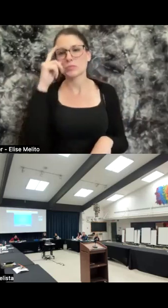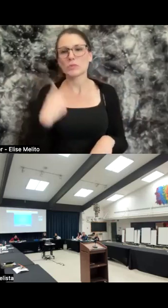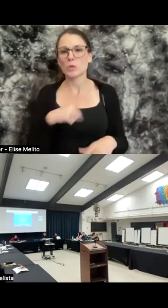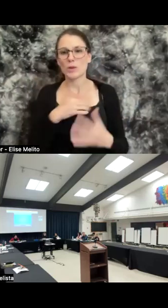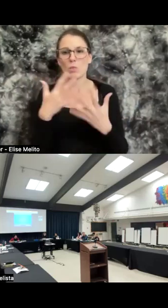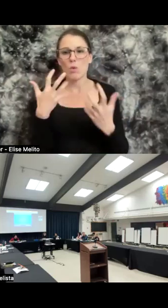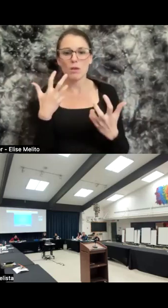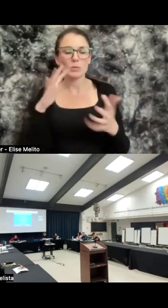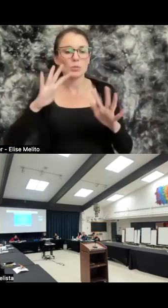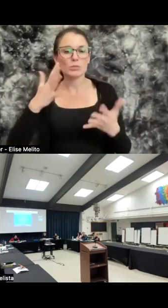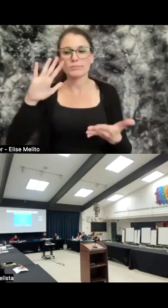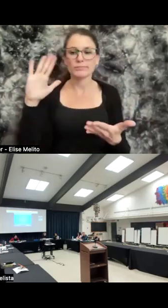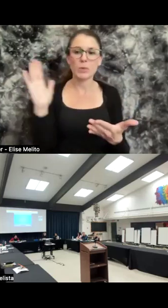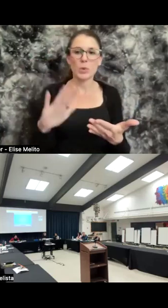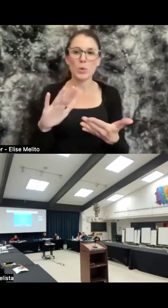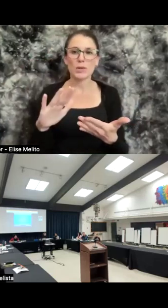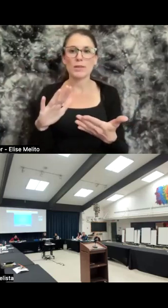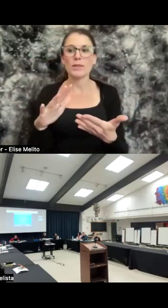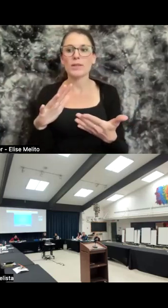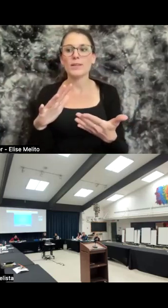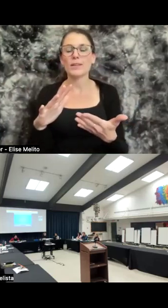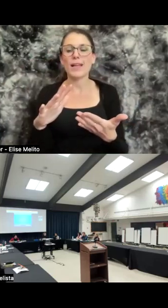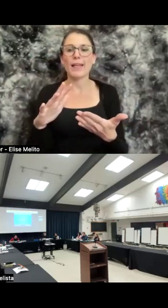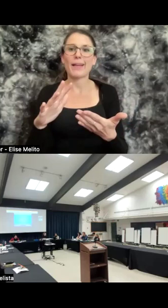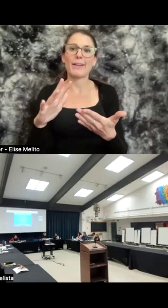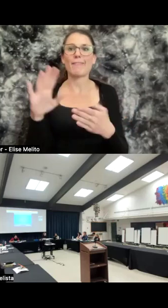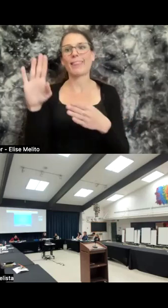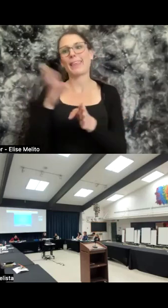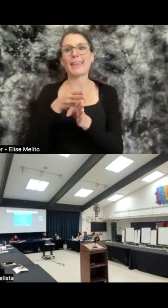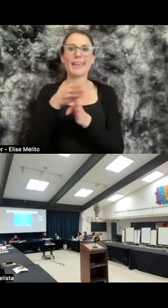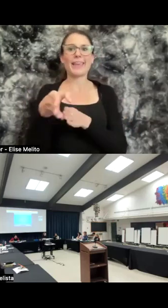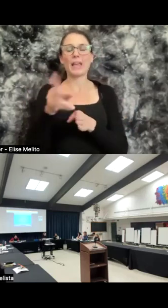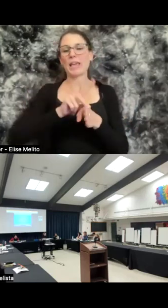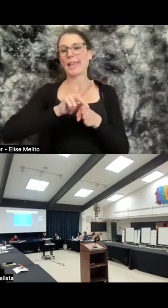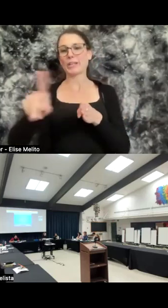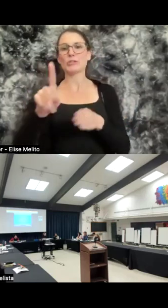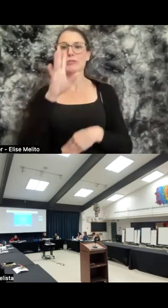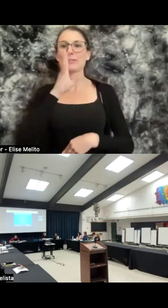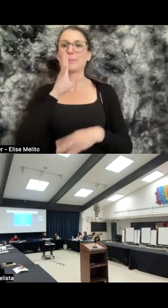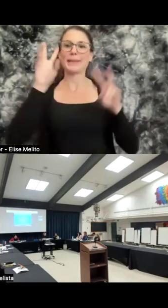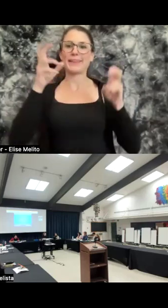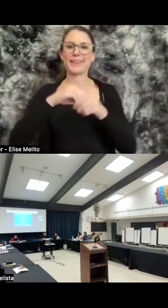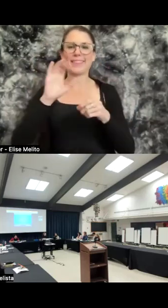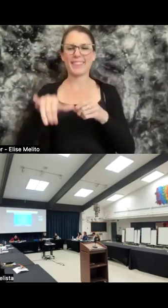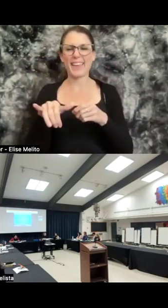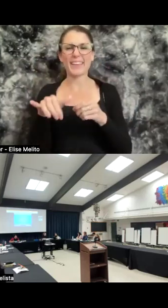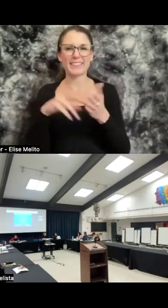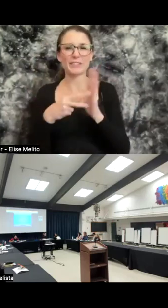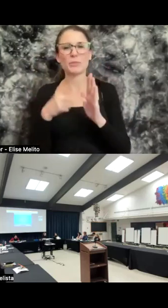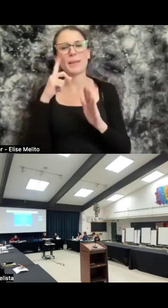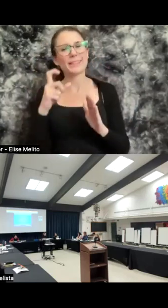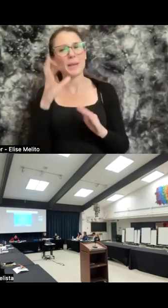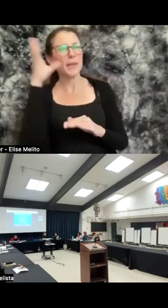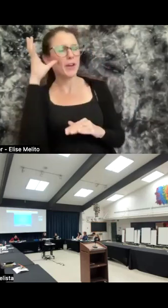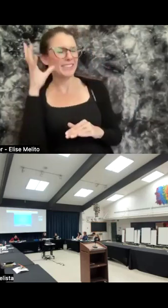to sort of cut down the, industry speak in the definition because kind of heard that it was hard for parents to understand,